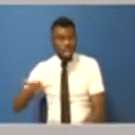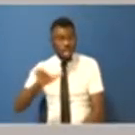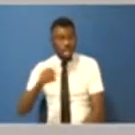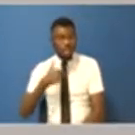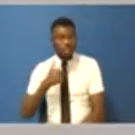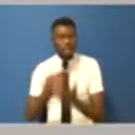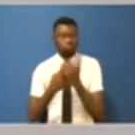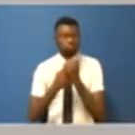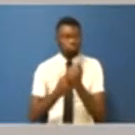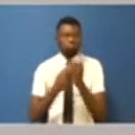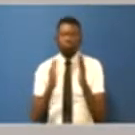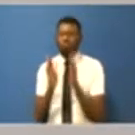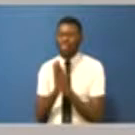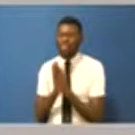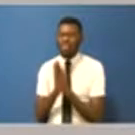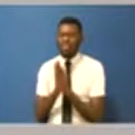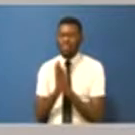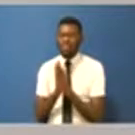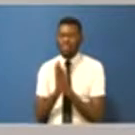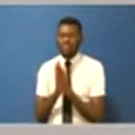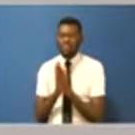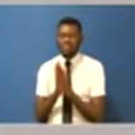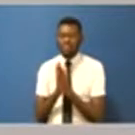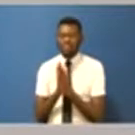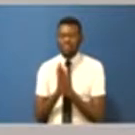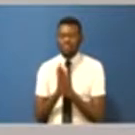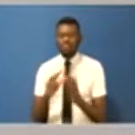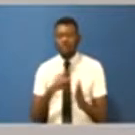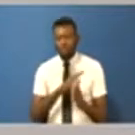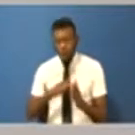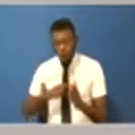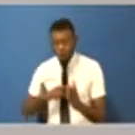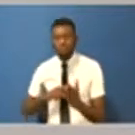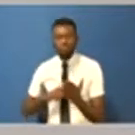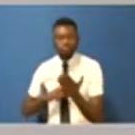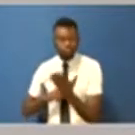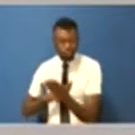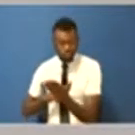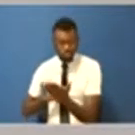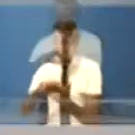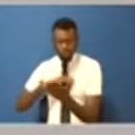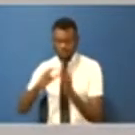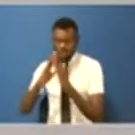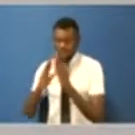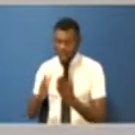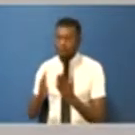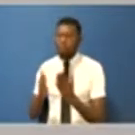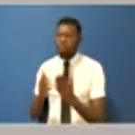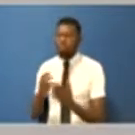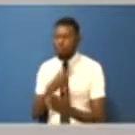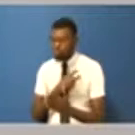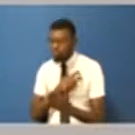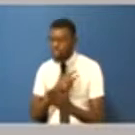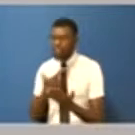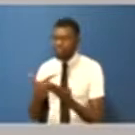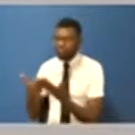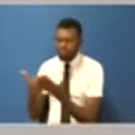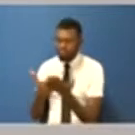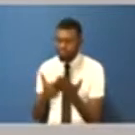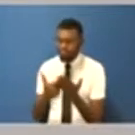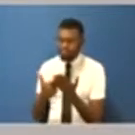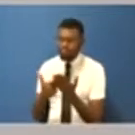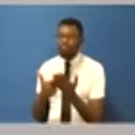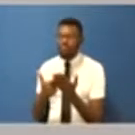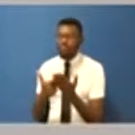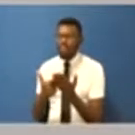partner with the landlords who will sit down with the consultation and find out how we